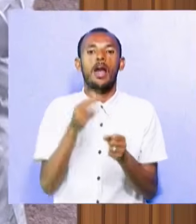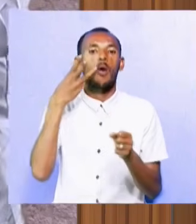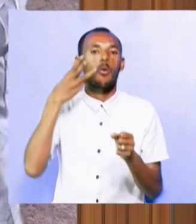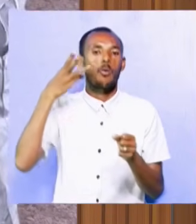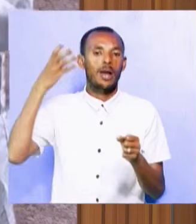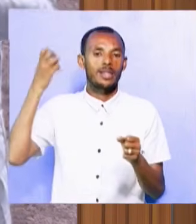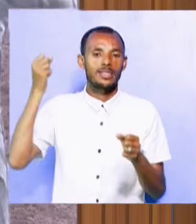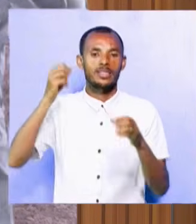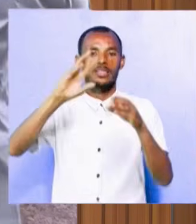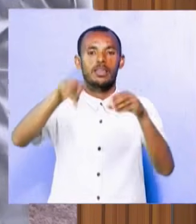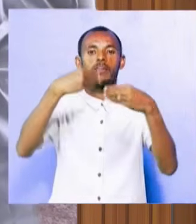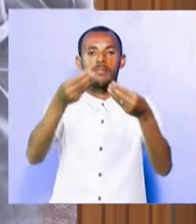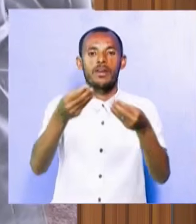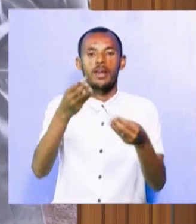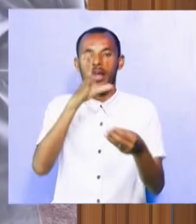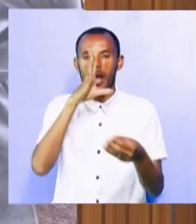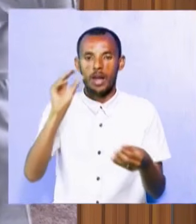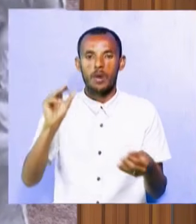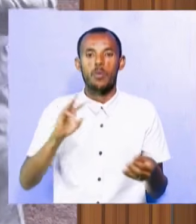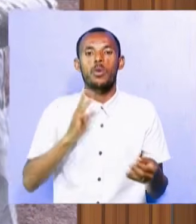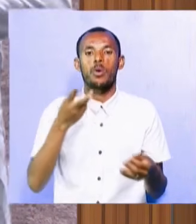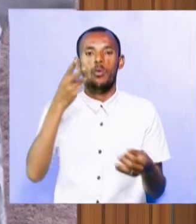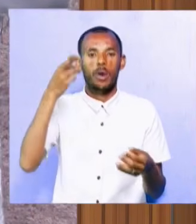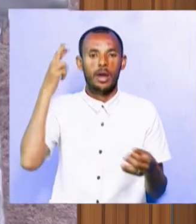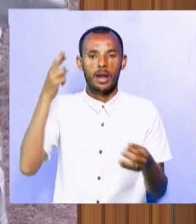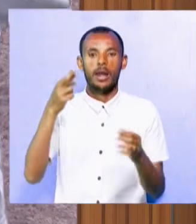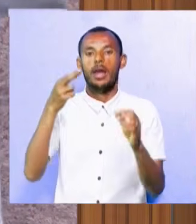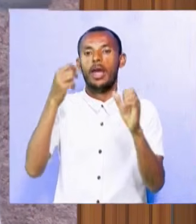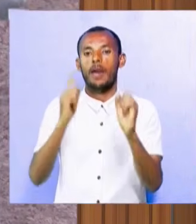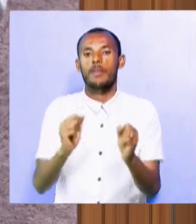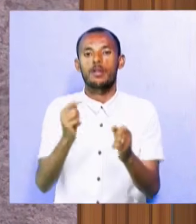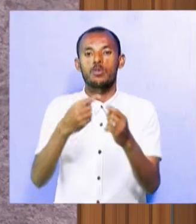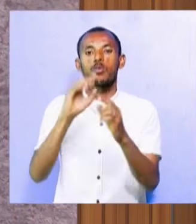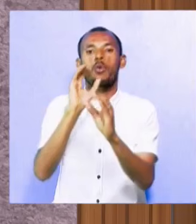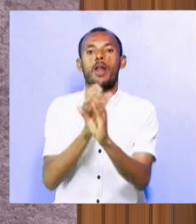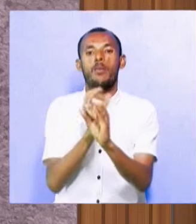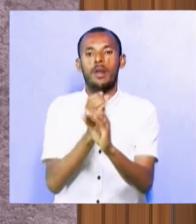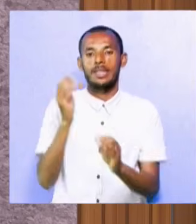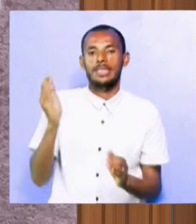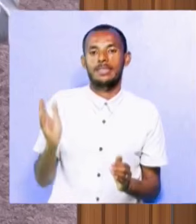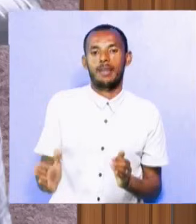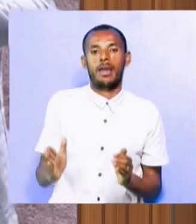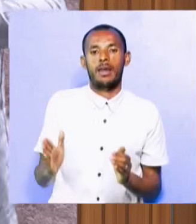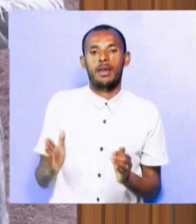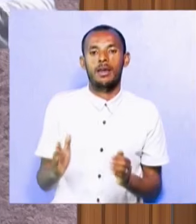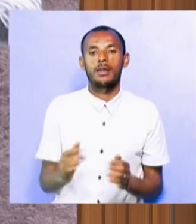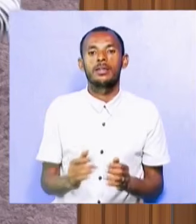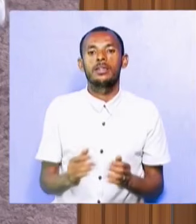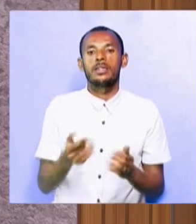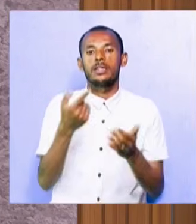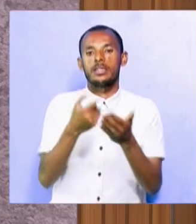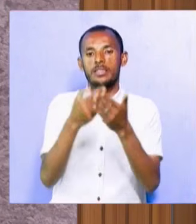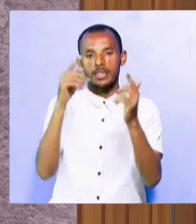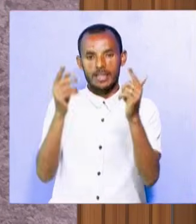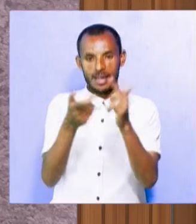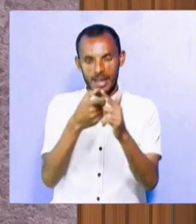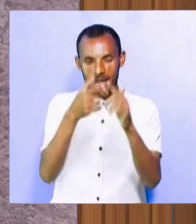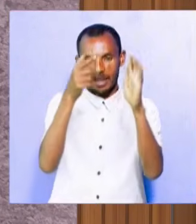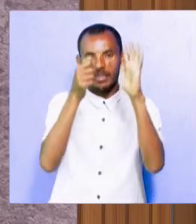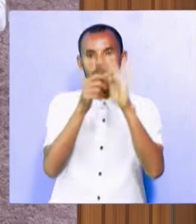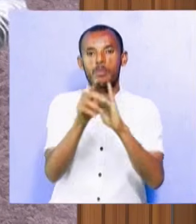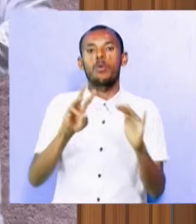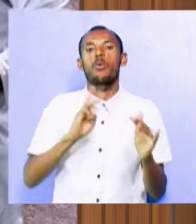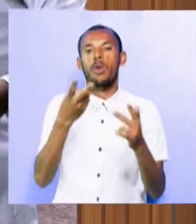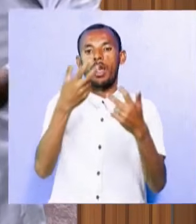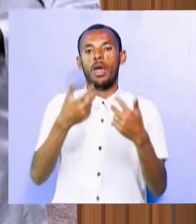given, and we were able to calculate the side. Okay. In the second example that we